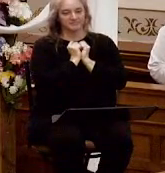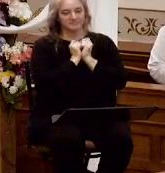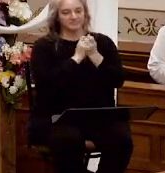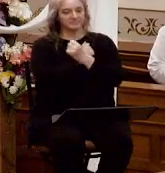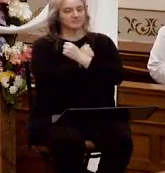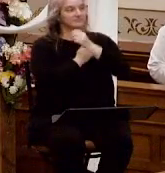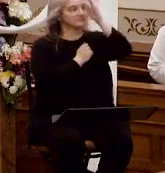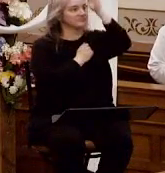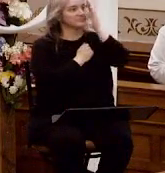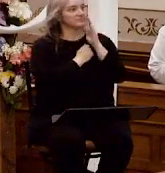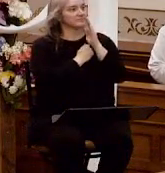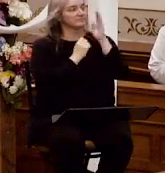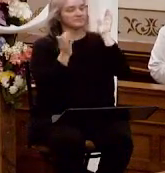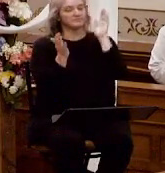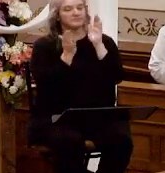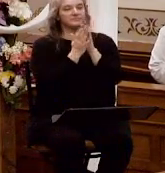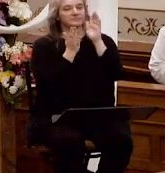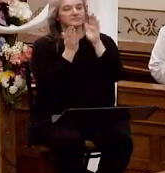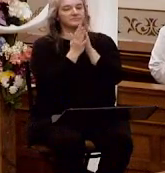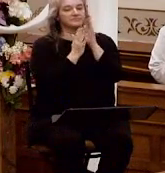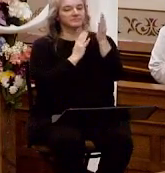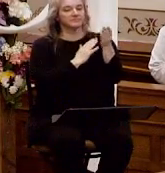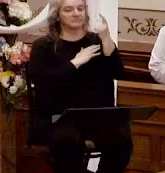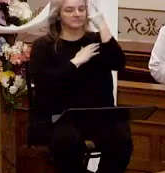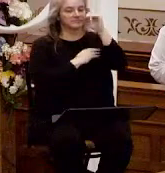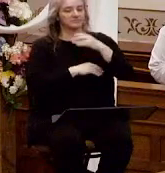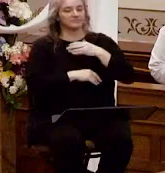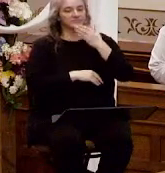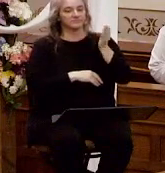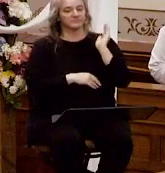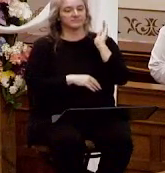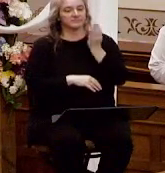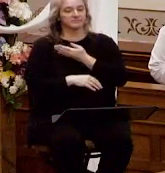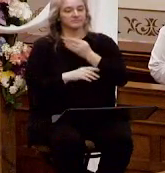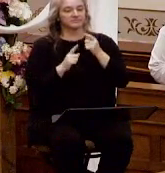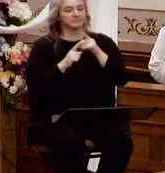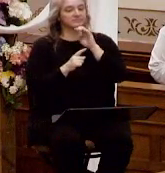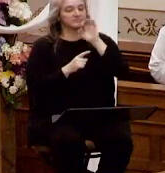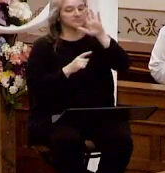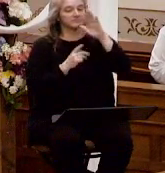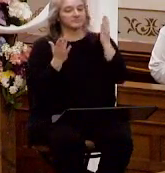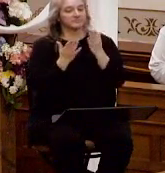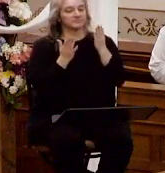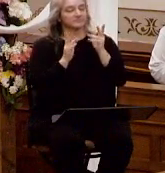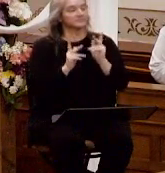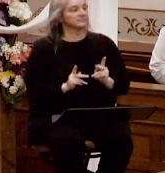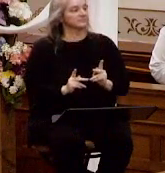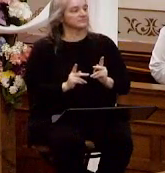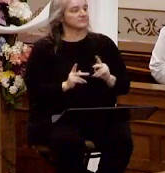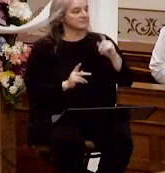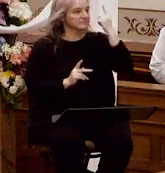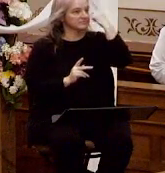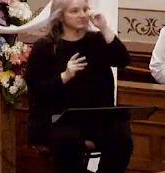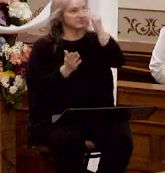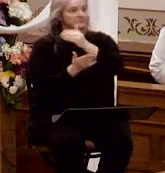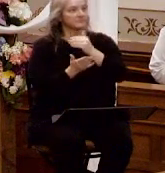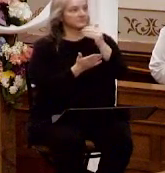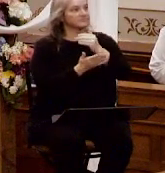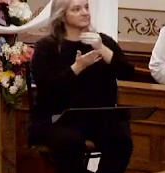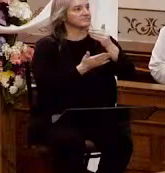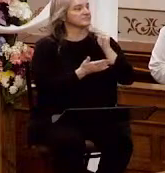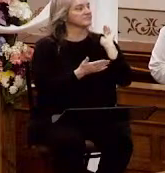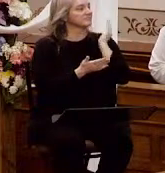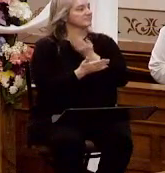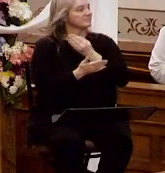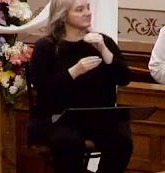Loving God, we praise you for calling us to be your servant people and for gathering us into the